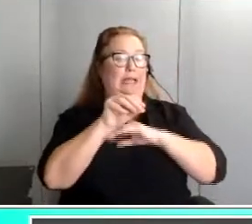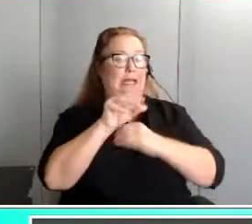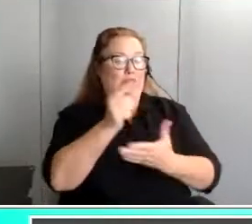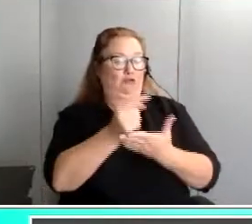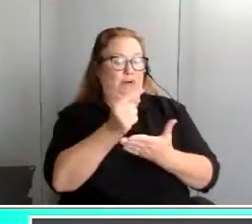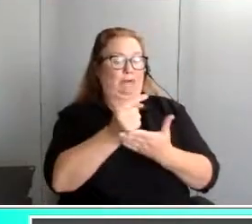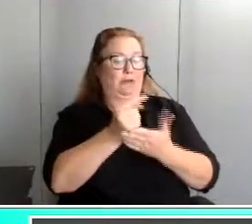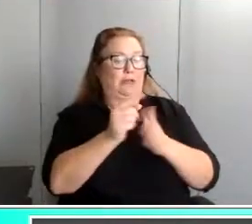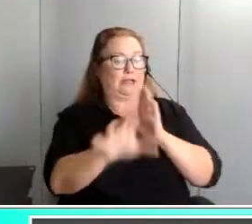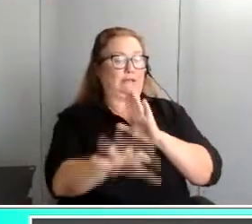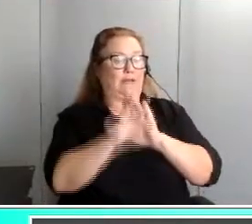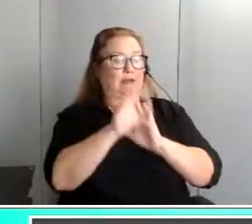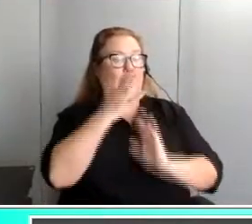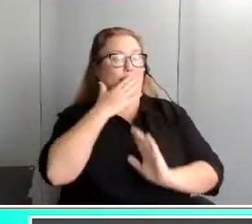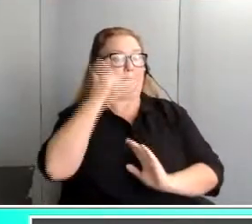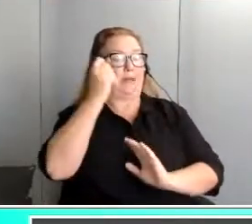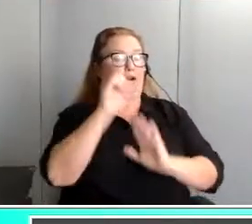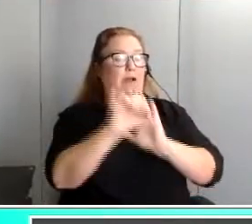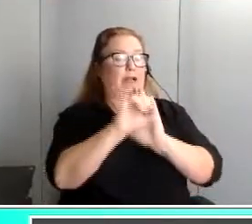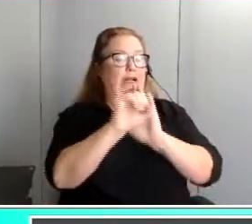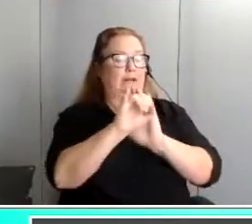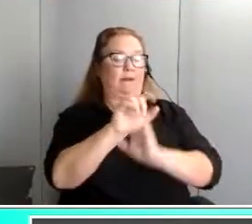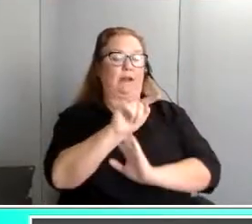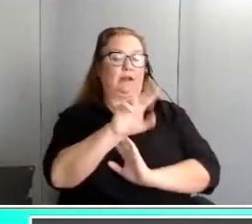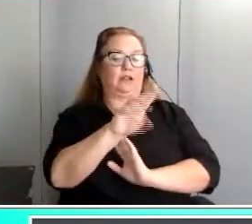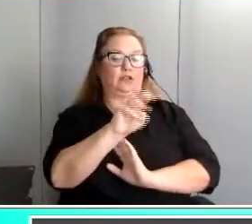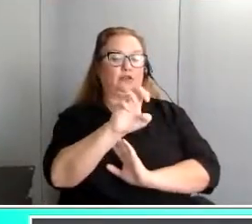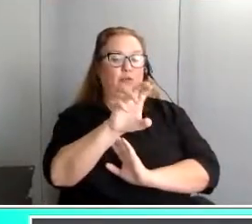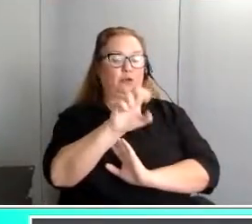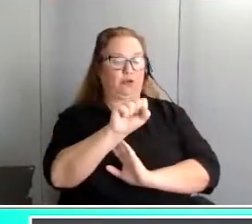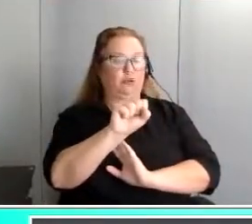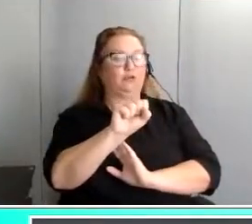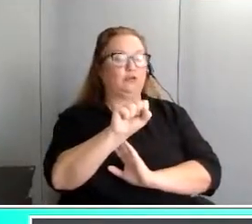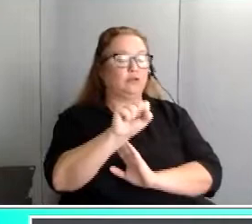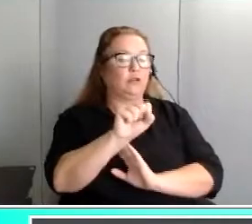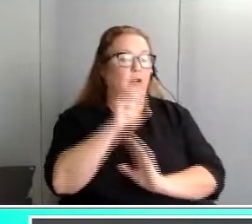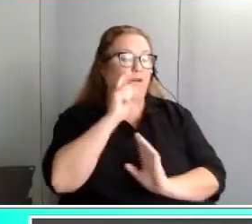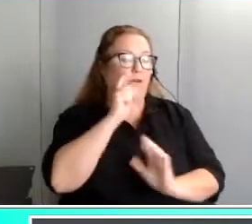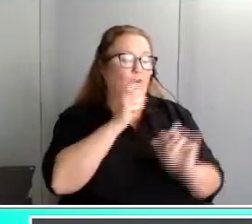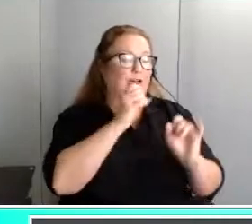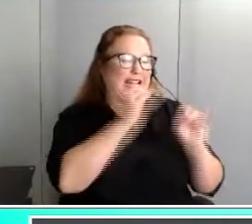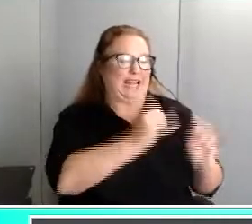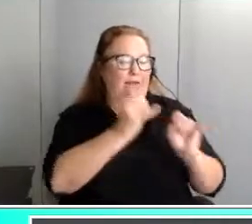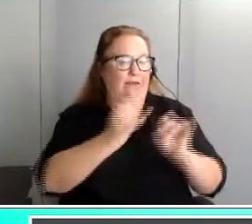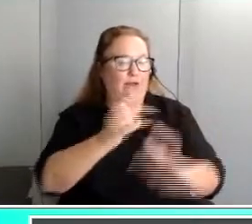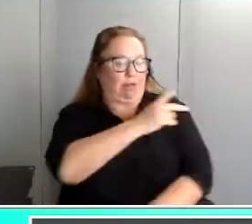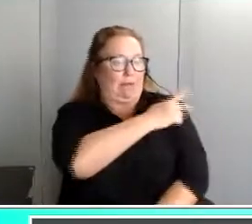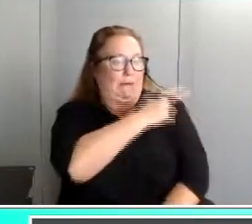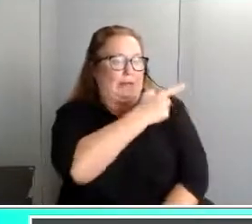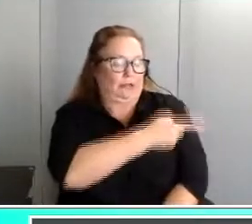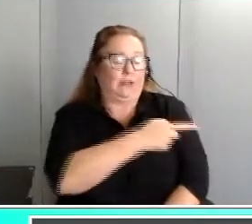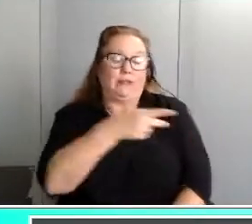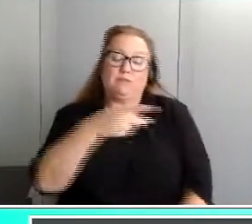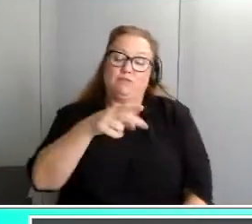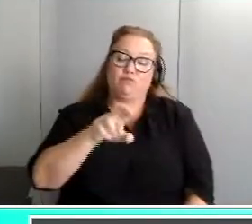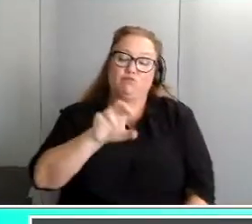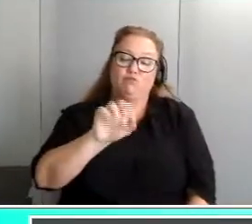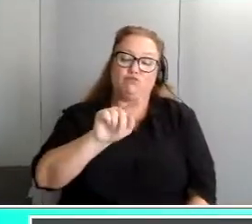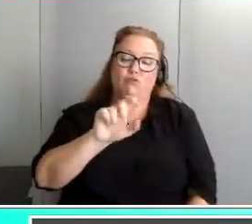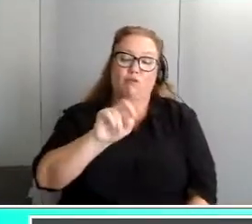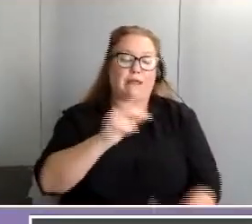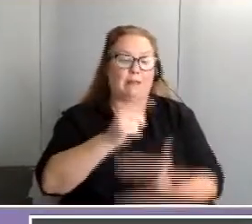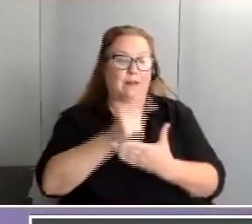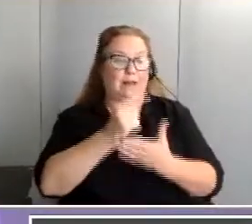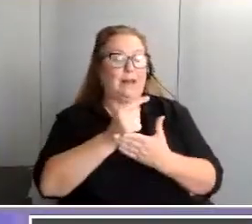ways to better identify tumors and tailor the treatments to each patient. That includes proton therapy, a highly